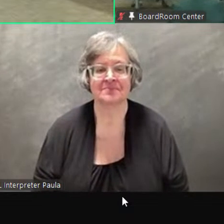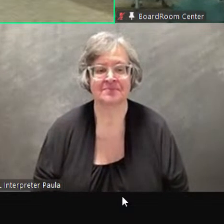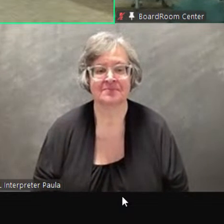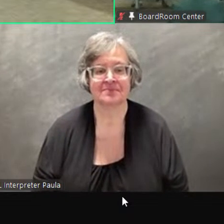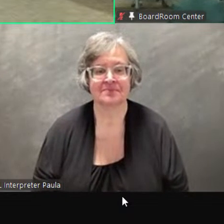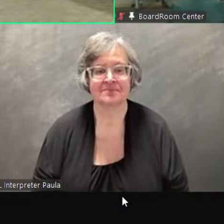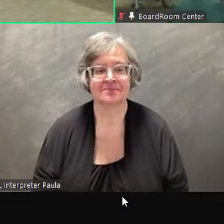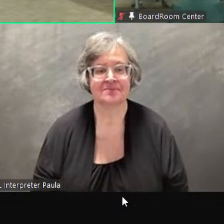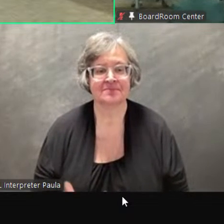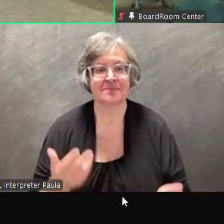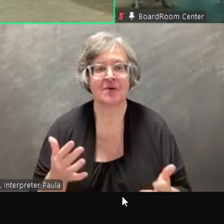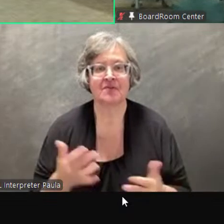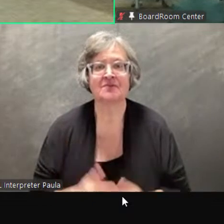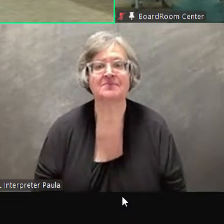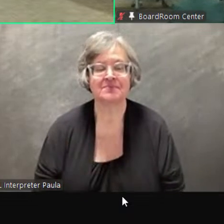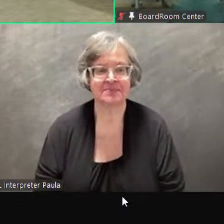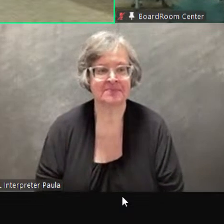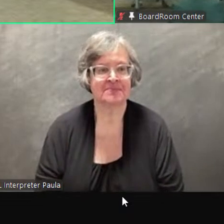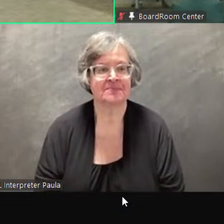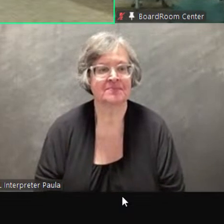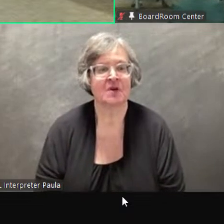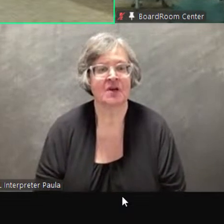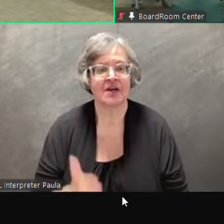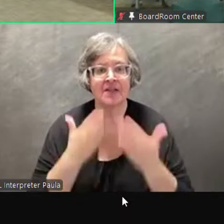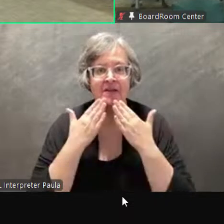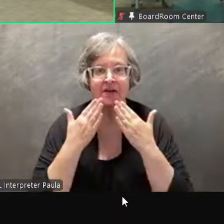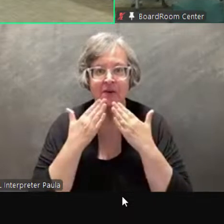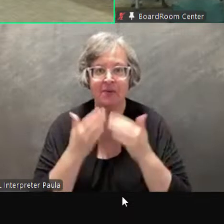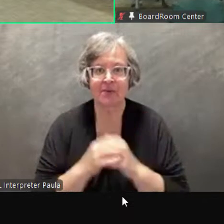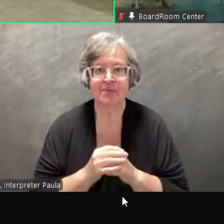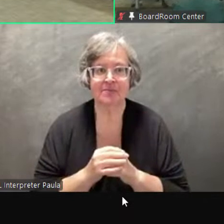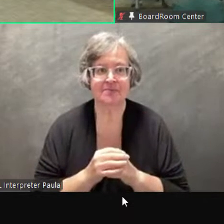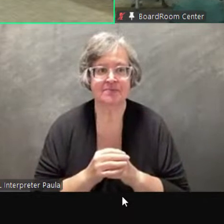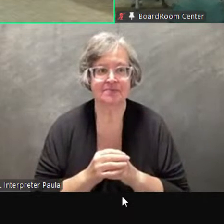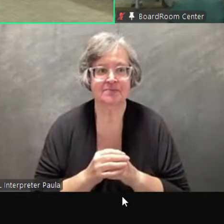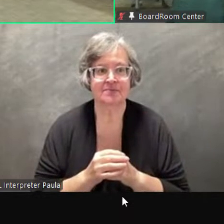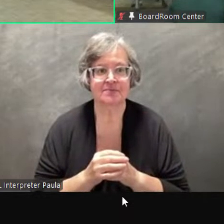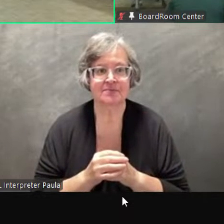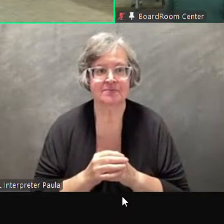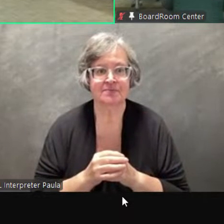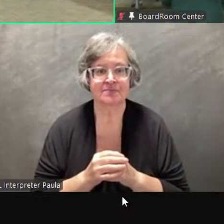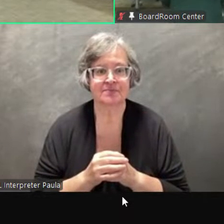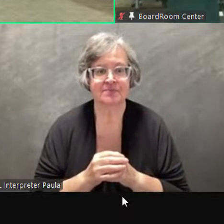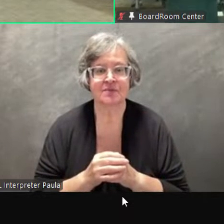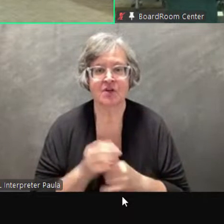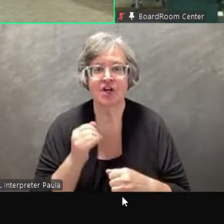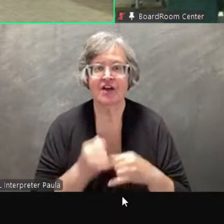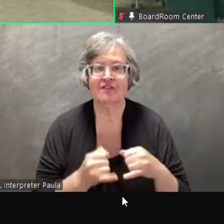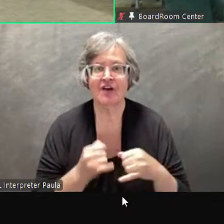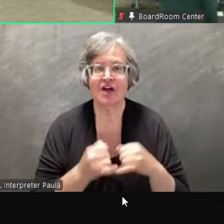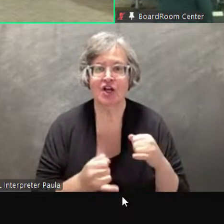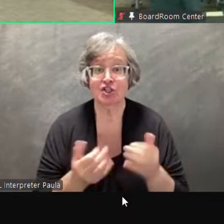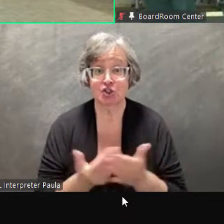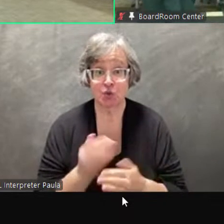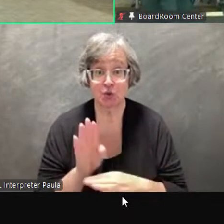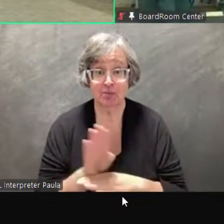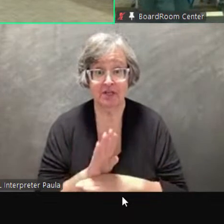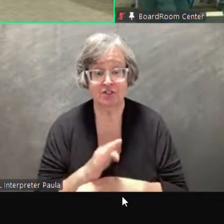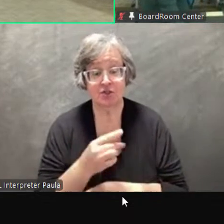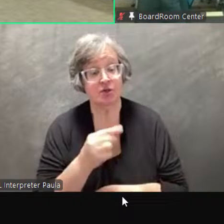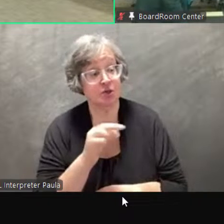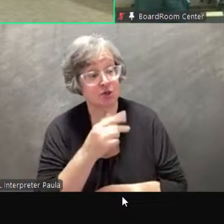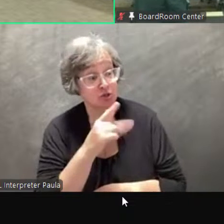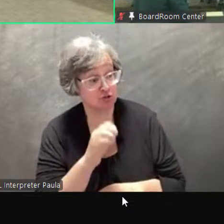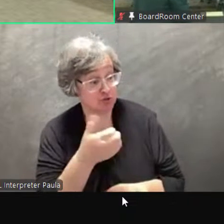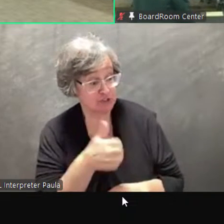Another comment? Thank you. Appreciate it. Our final order of business is new business. Georgette, is